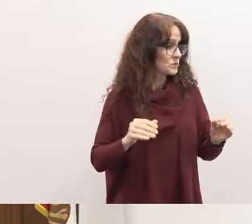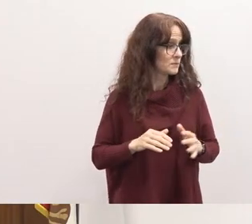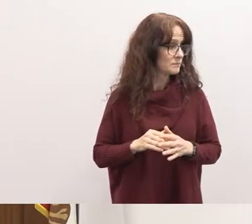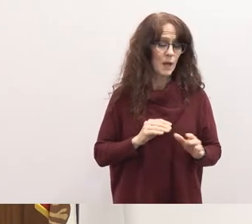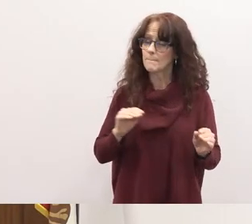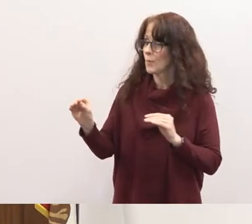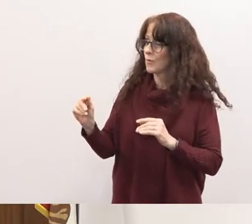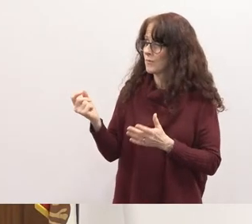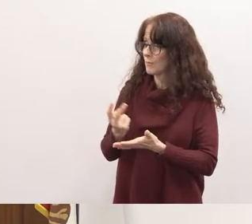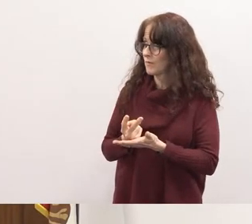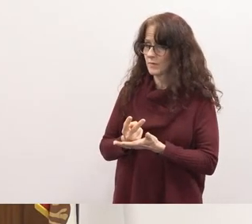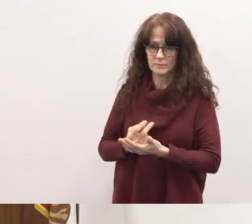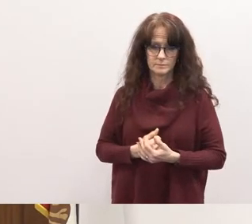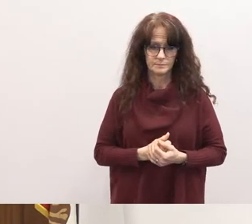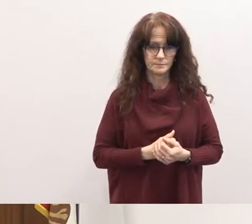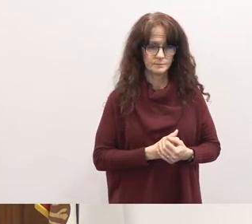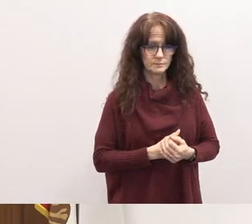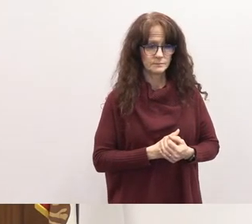approval.